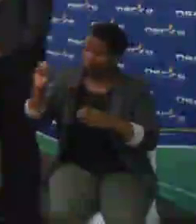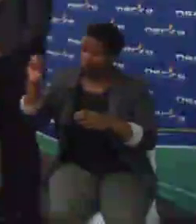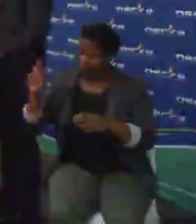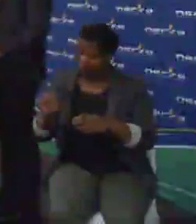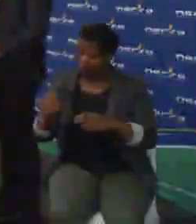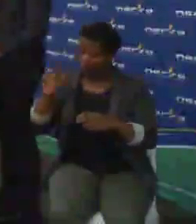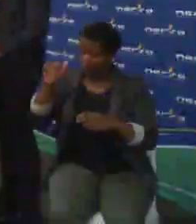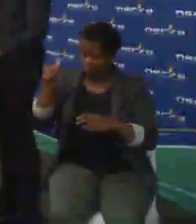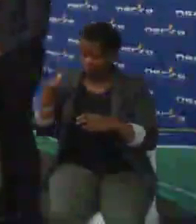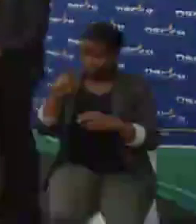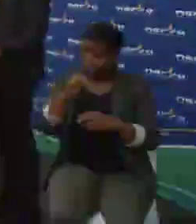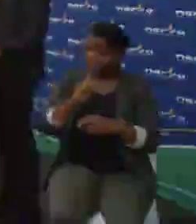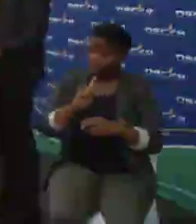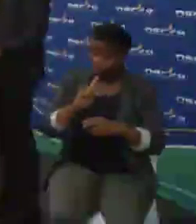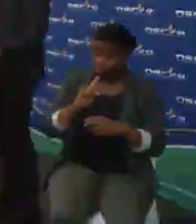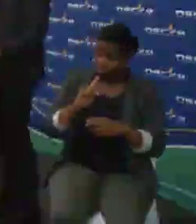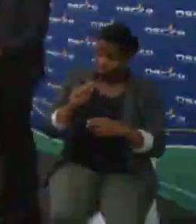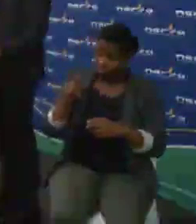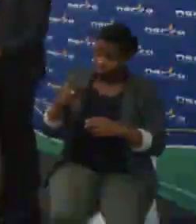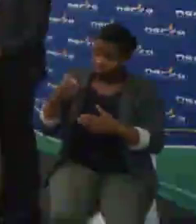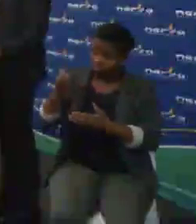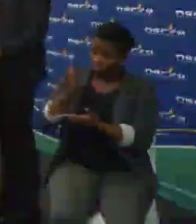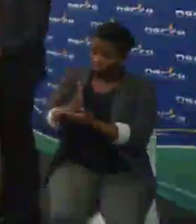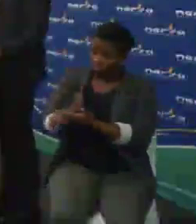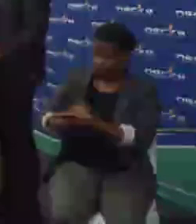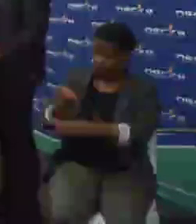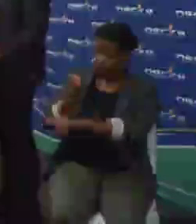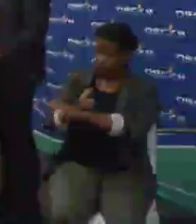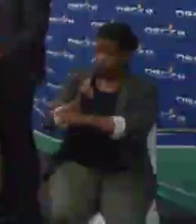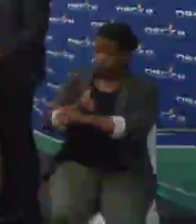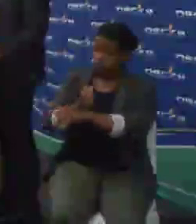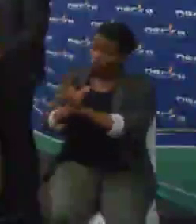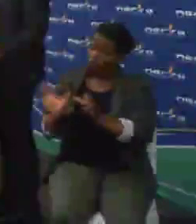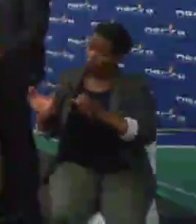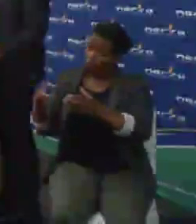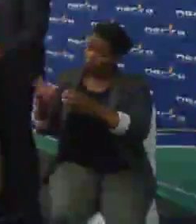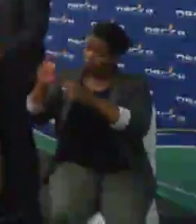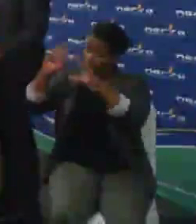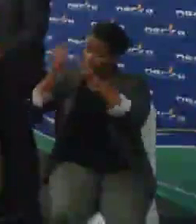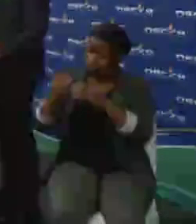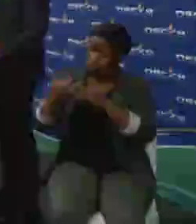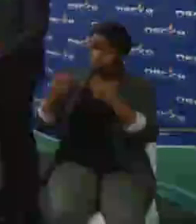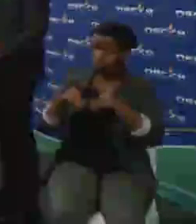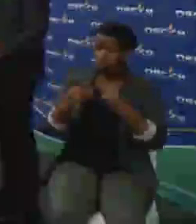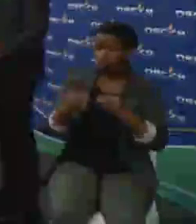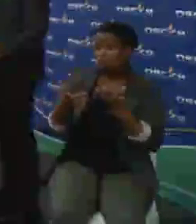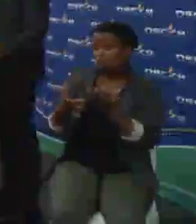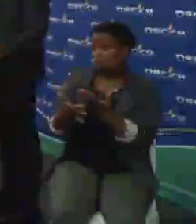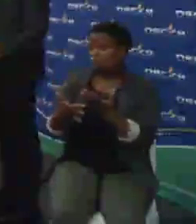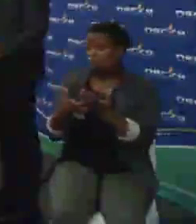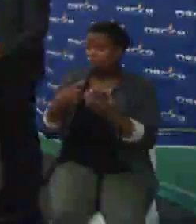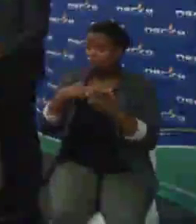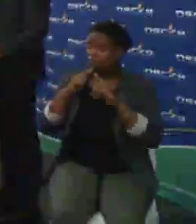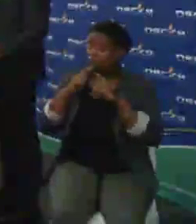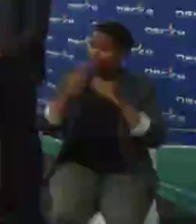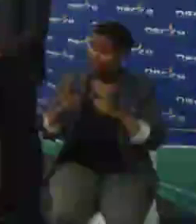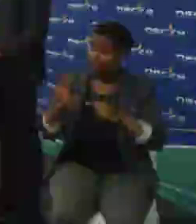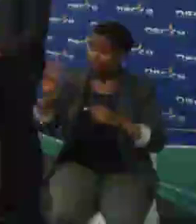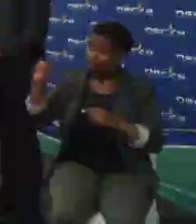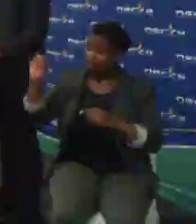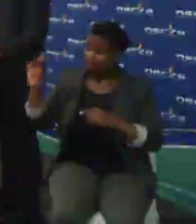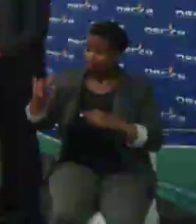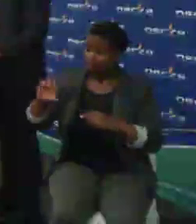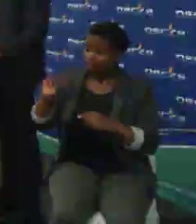17.1% for this first instance, would be harmful to the economy, our members, and even to Eskom's own business model. We request Nersa not to raise